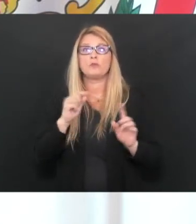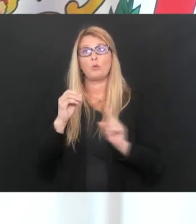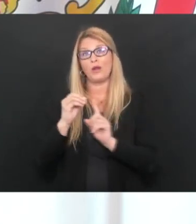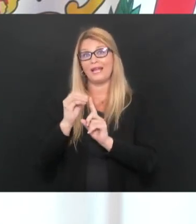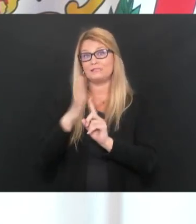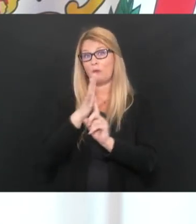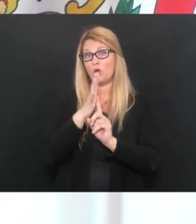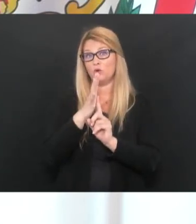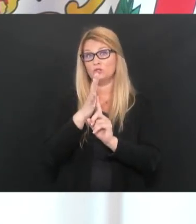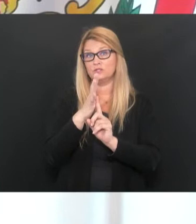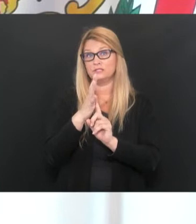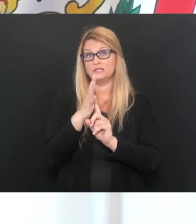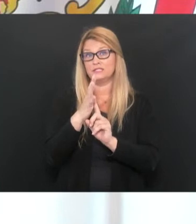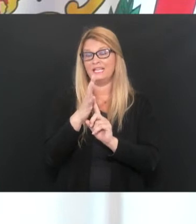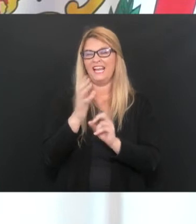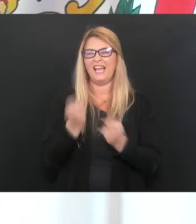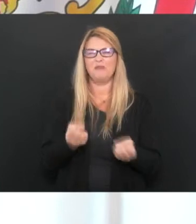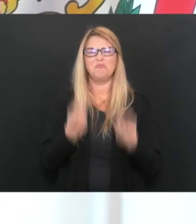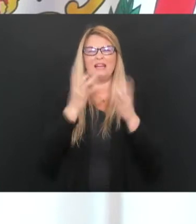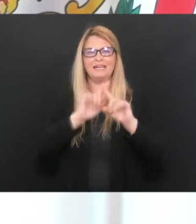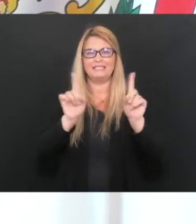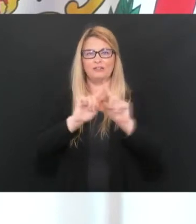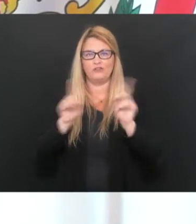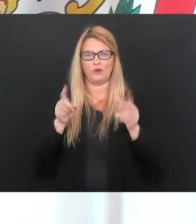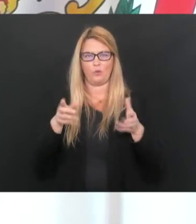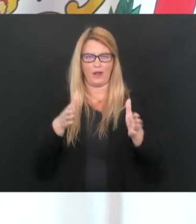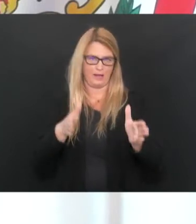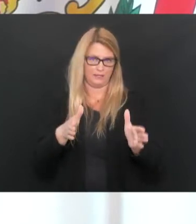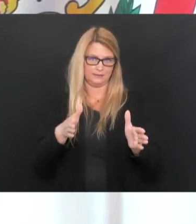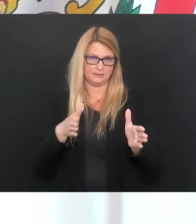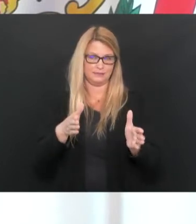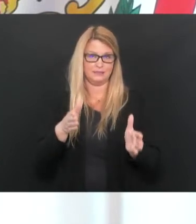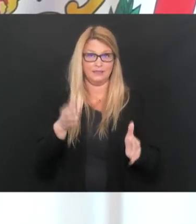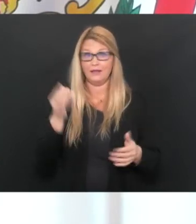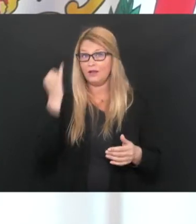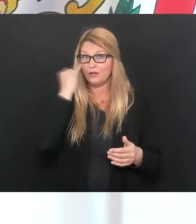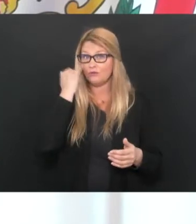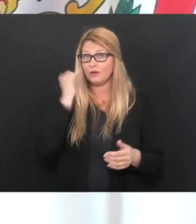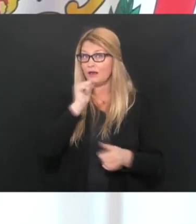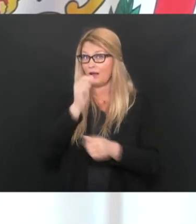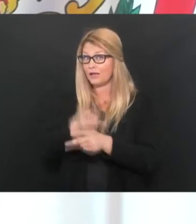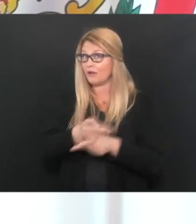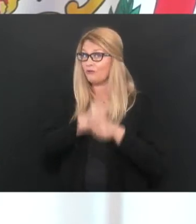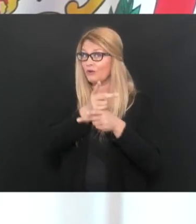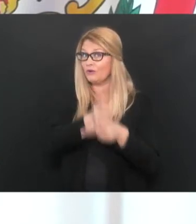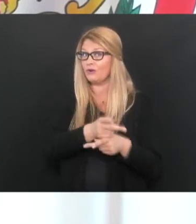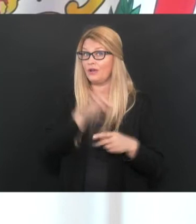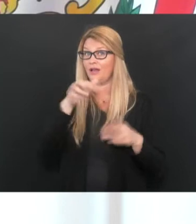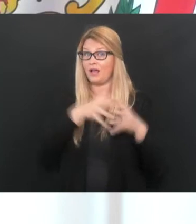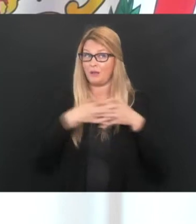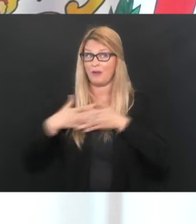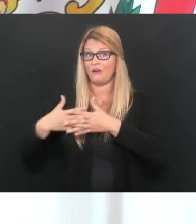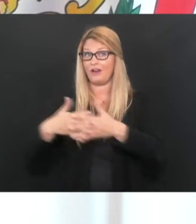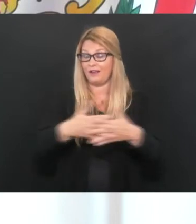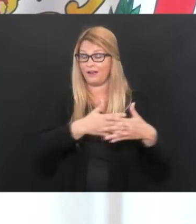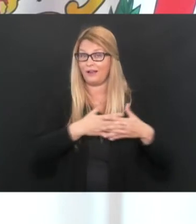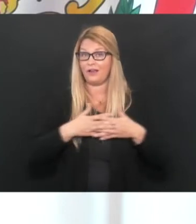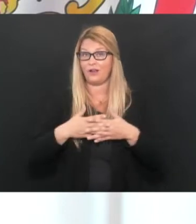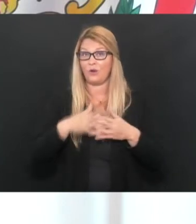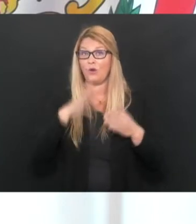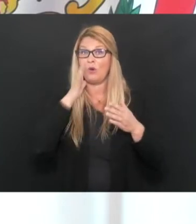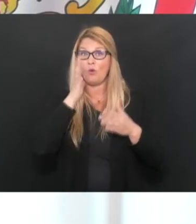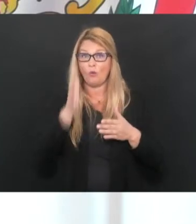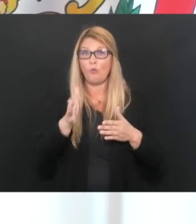exposed in many ways. If we don't watch out, this country will absolutely